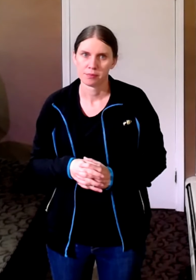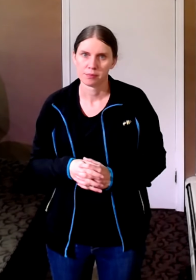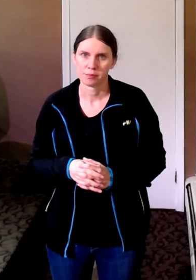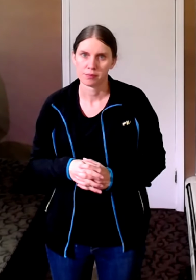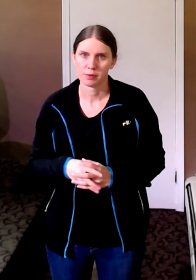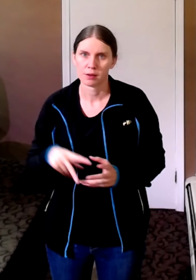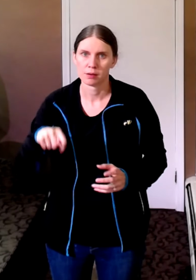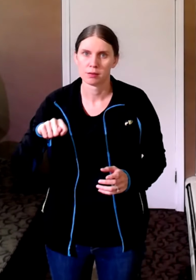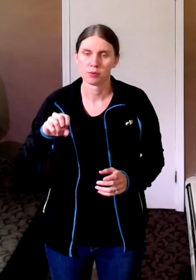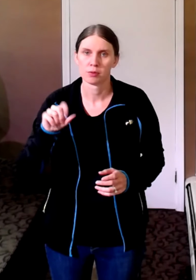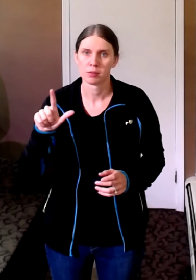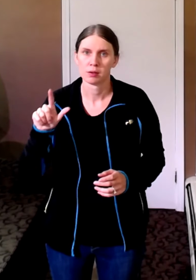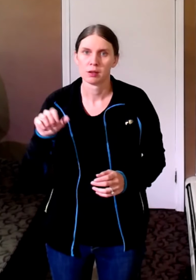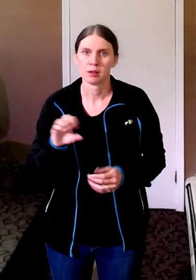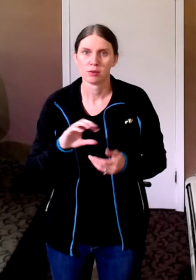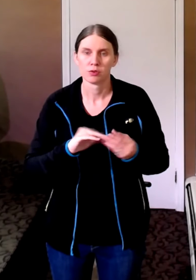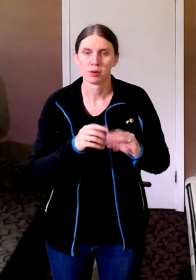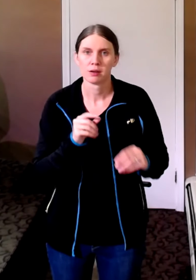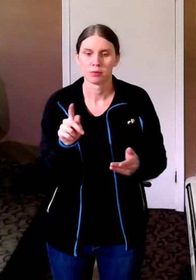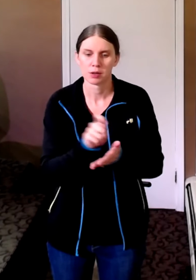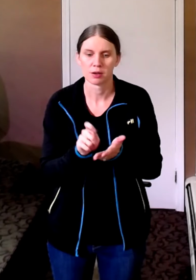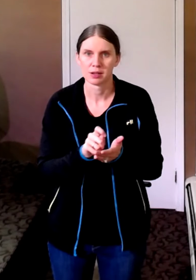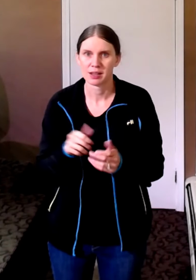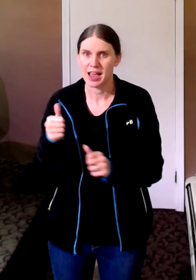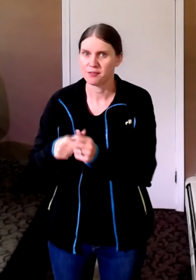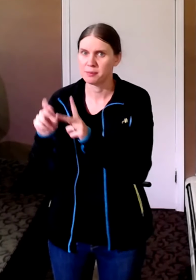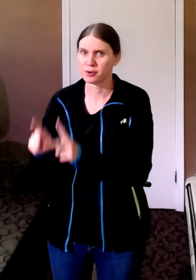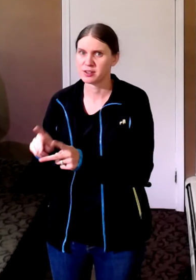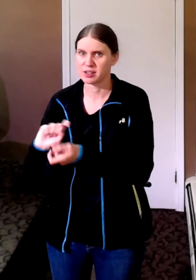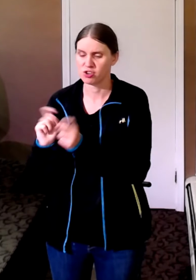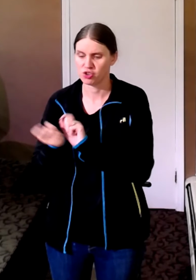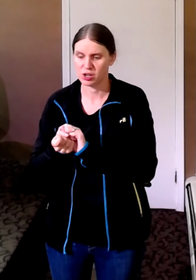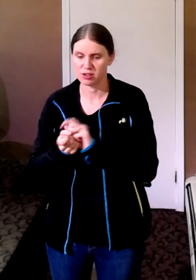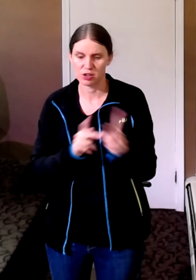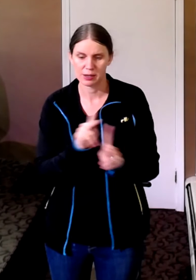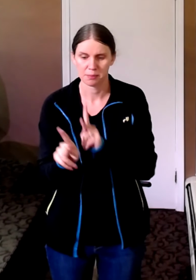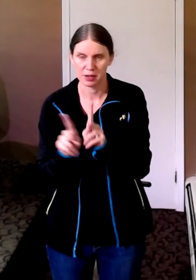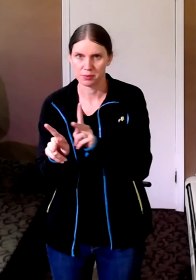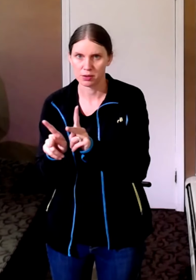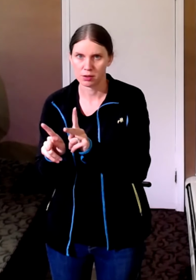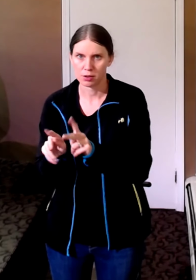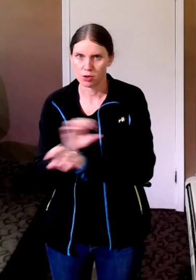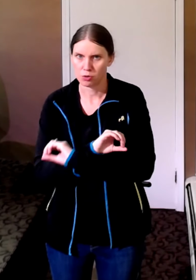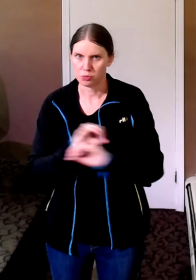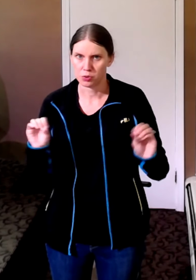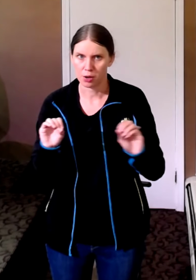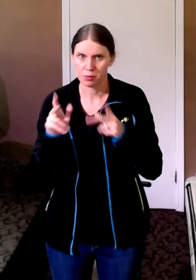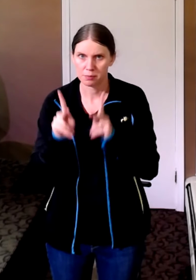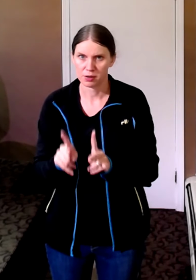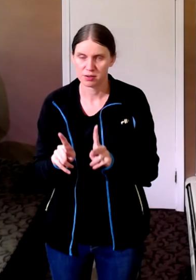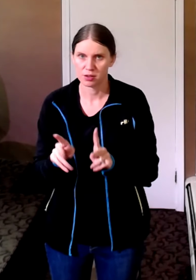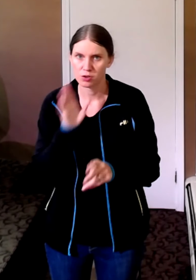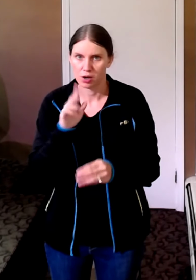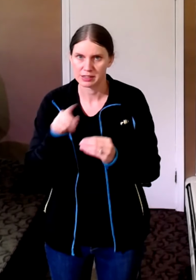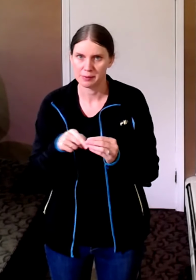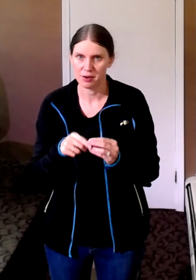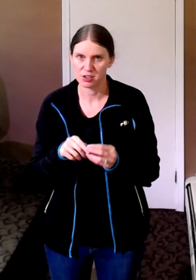Tolstoy wrote, "Everybody thinks of changing humanity. Nobody thinks of changing himself."